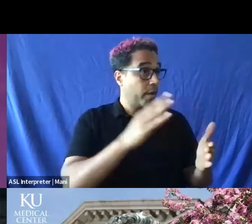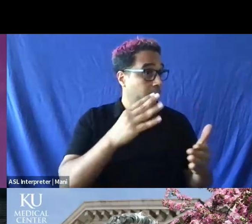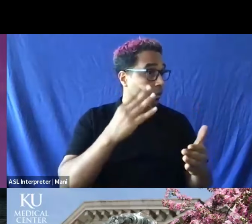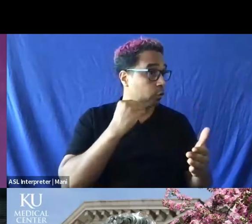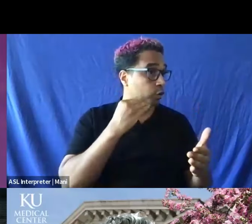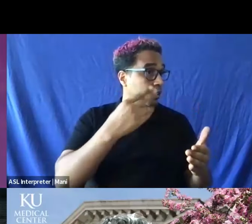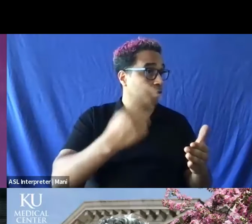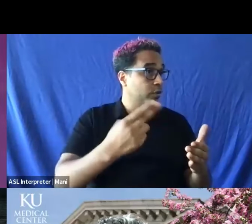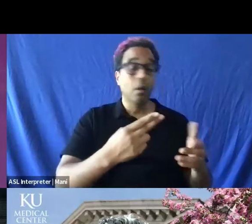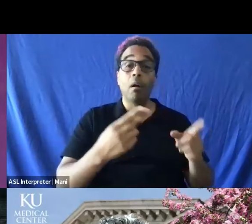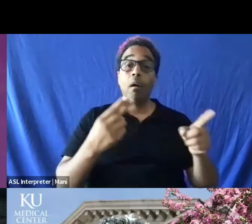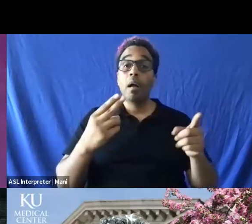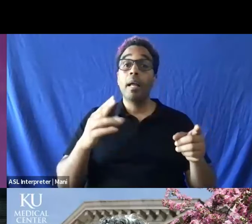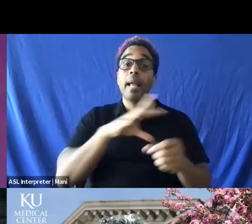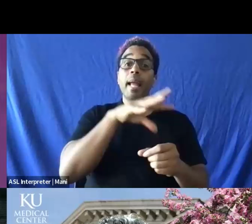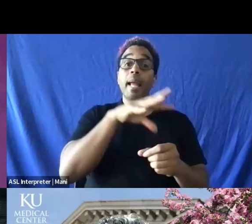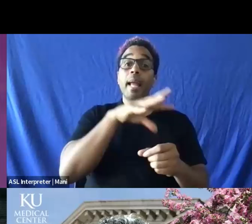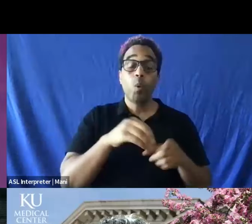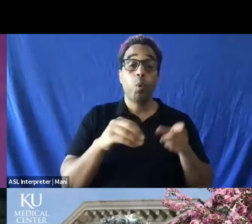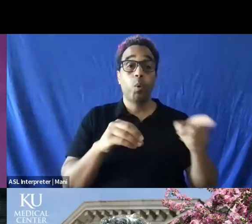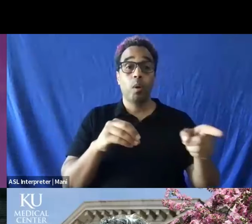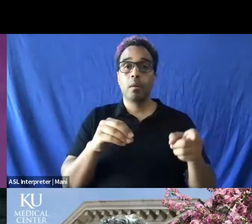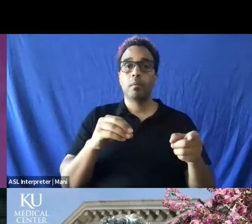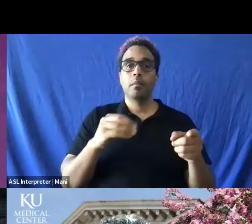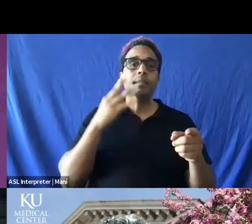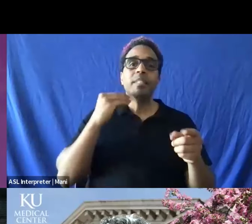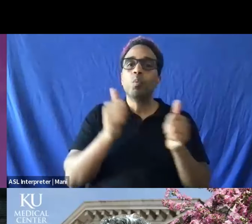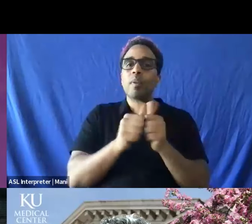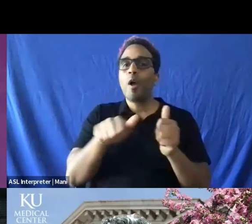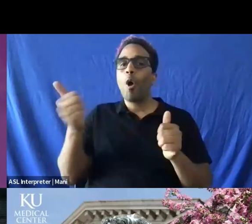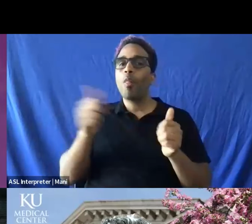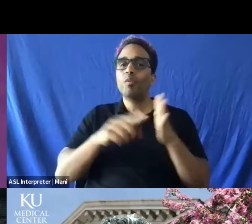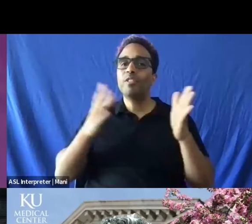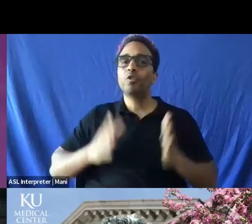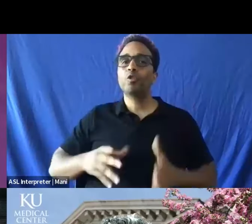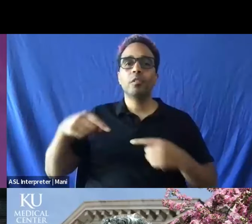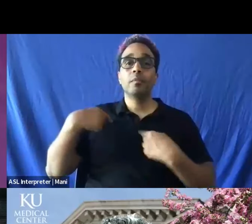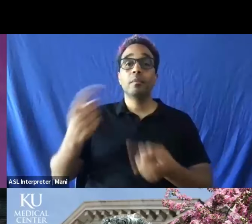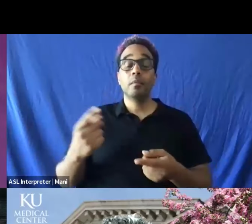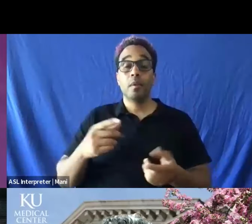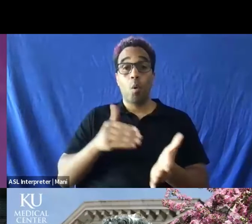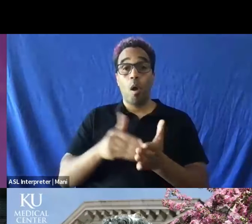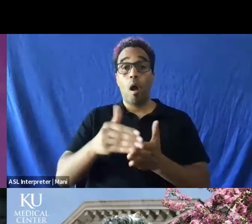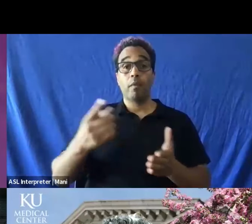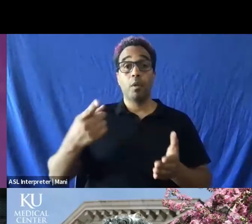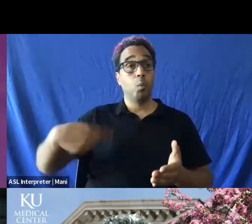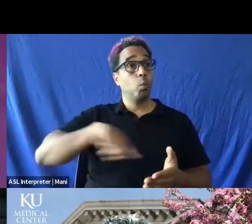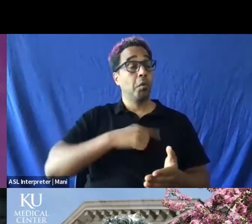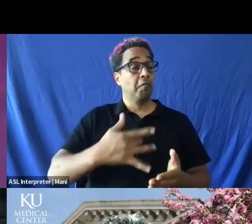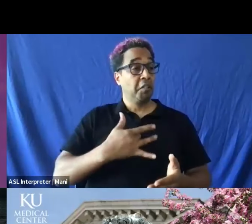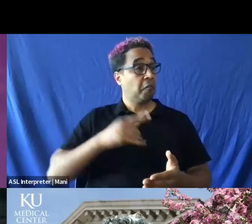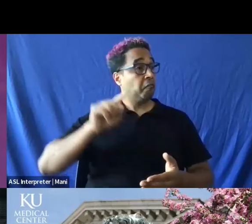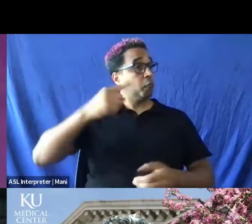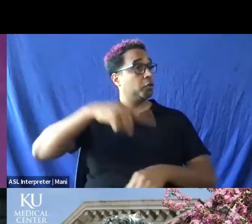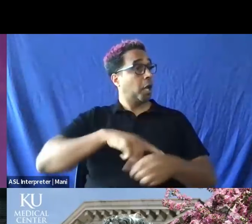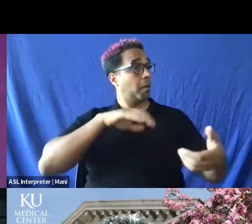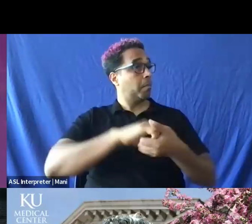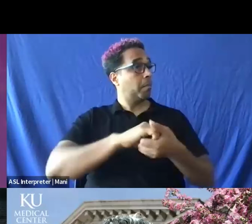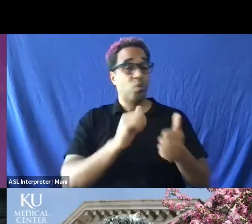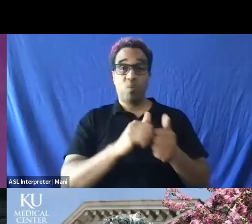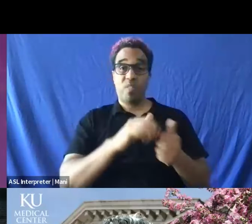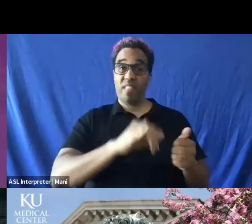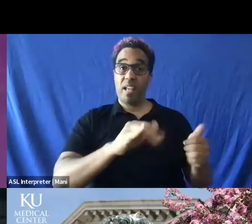pretend sometimes like we've arrived, here we are, and we're starting from zero, but that is not the case for community members. And so understanding